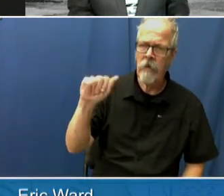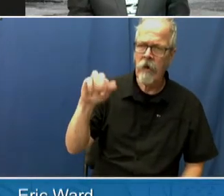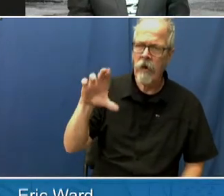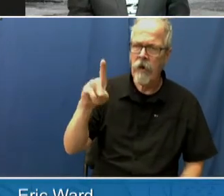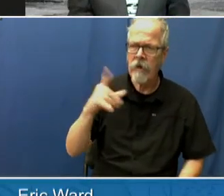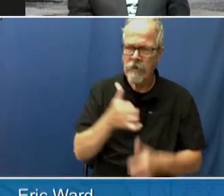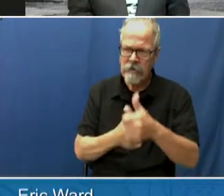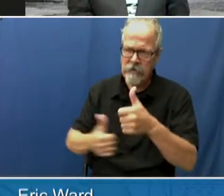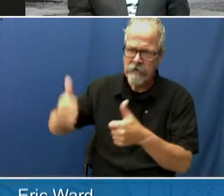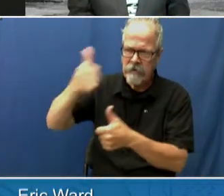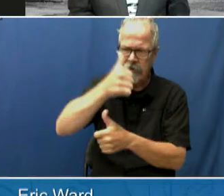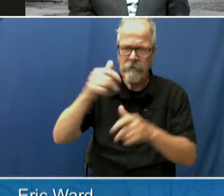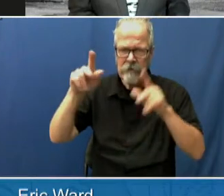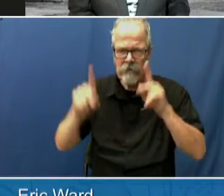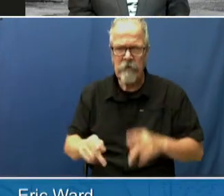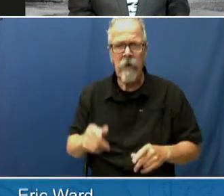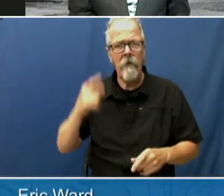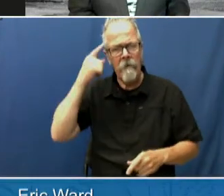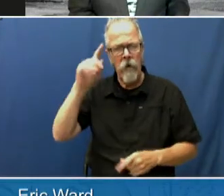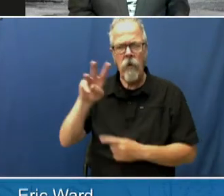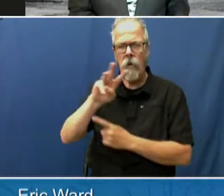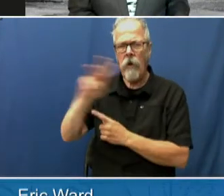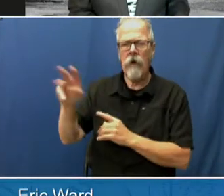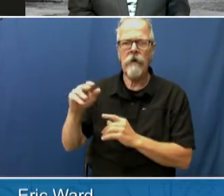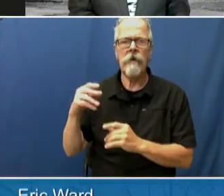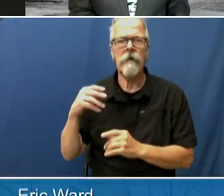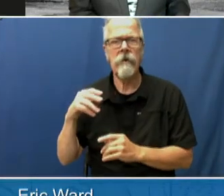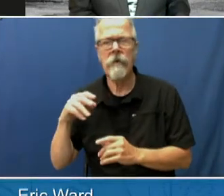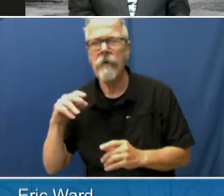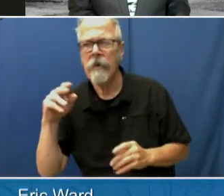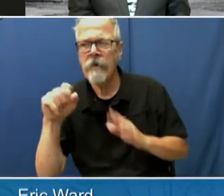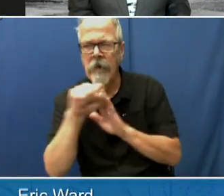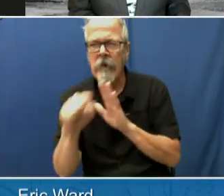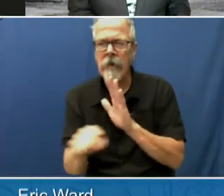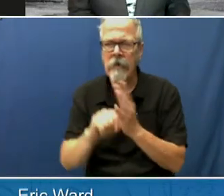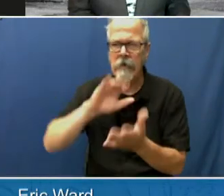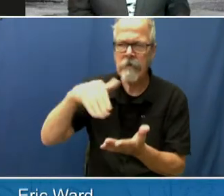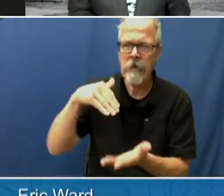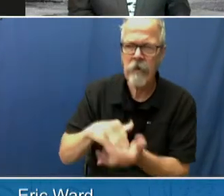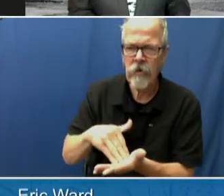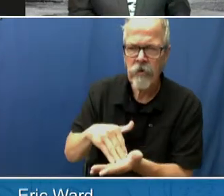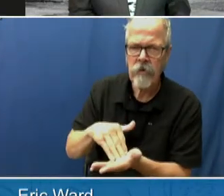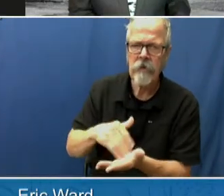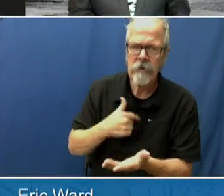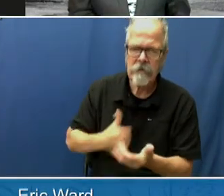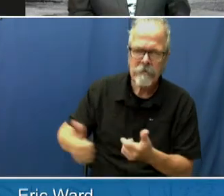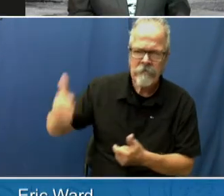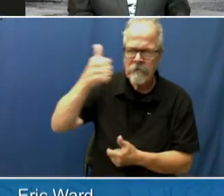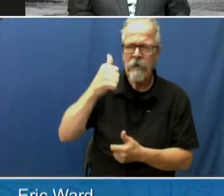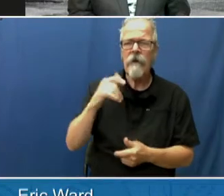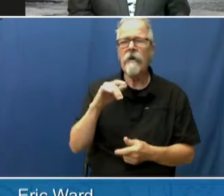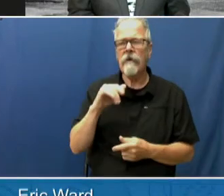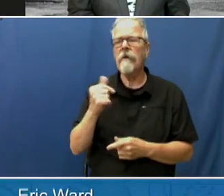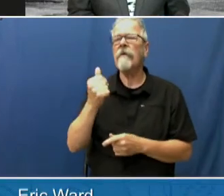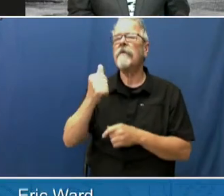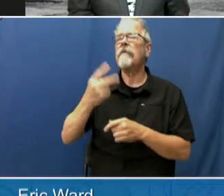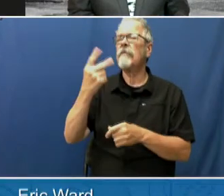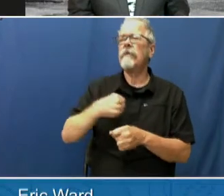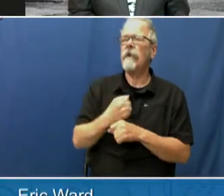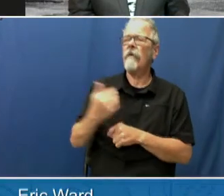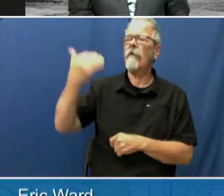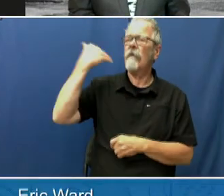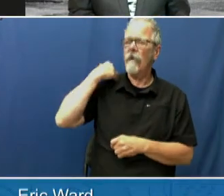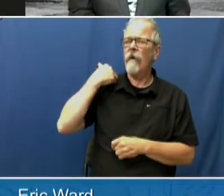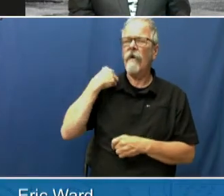1 year ago, despite several years of intimidation, when white nationalists and anti-government ideologues invaded Portland